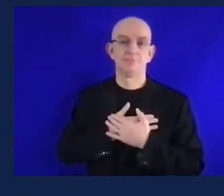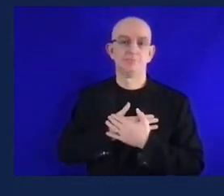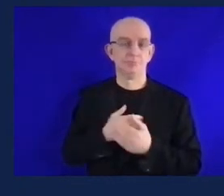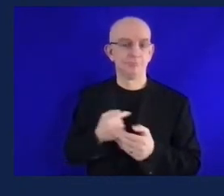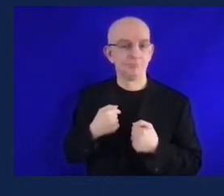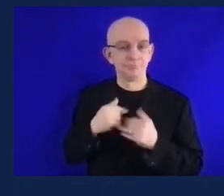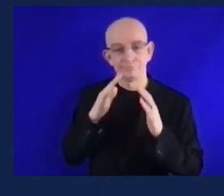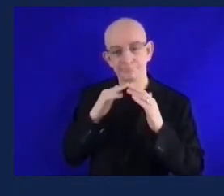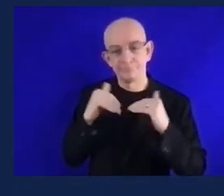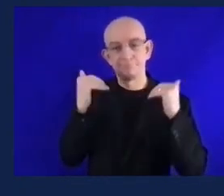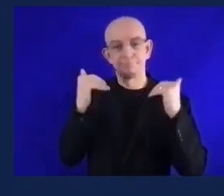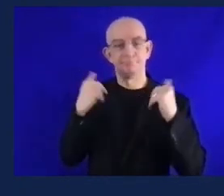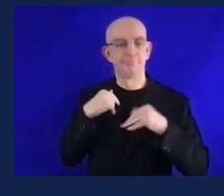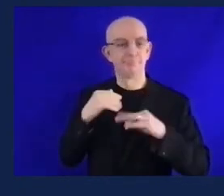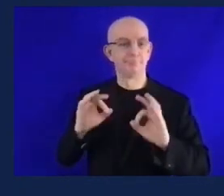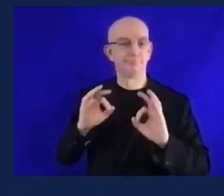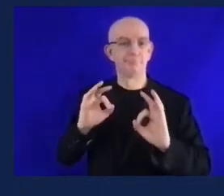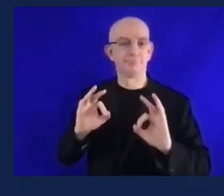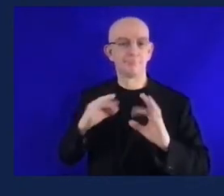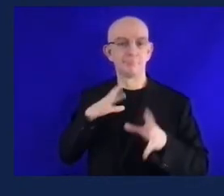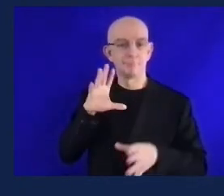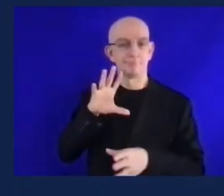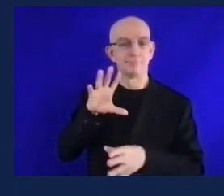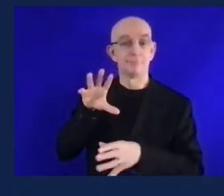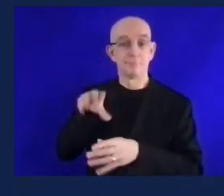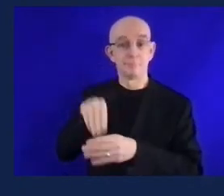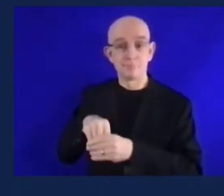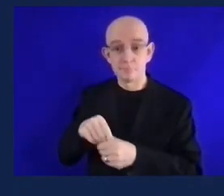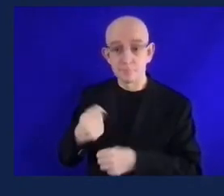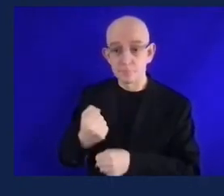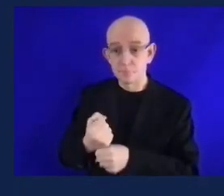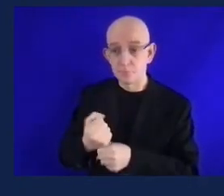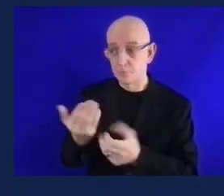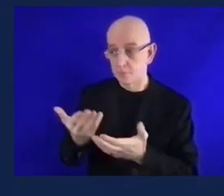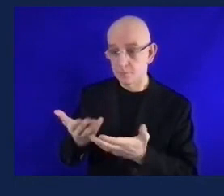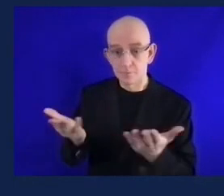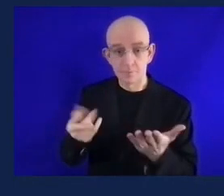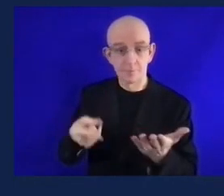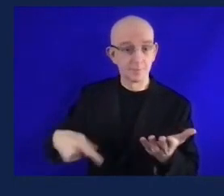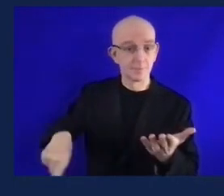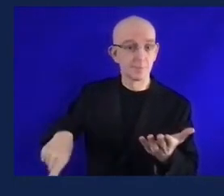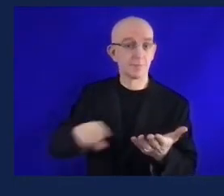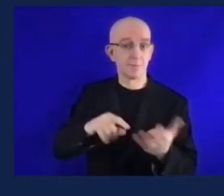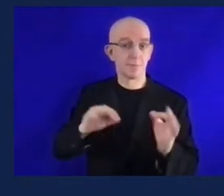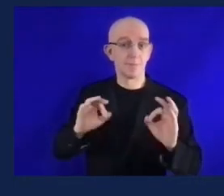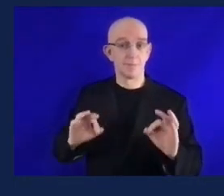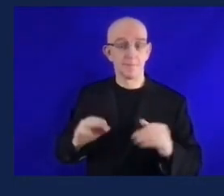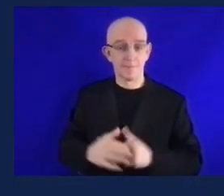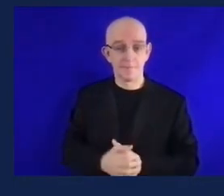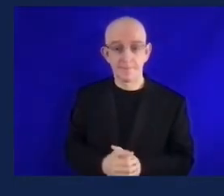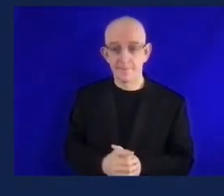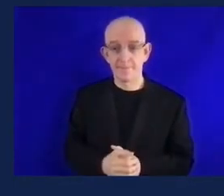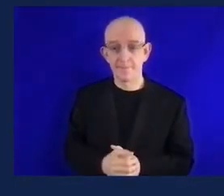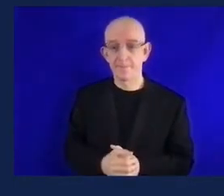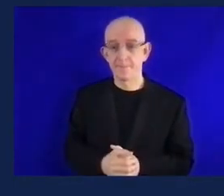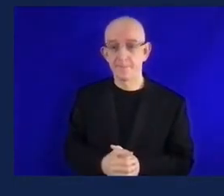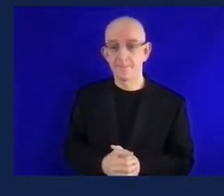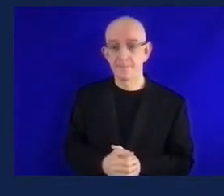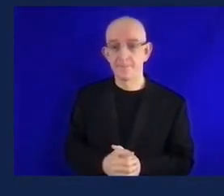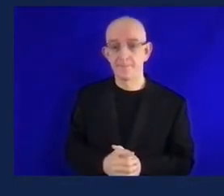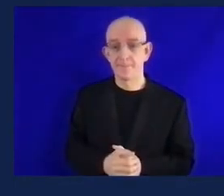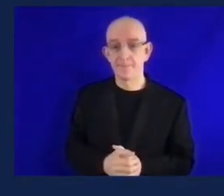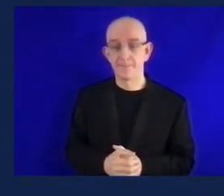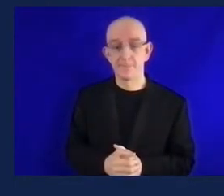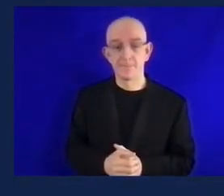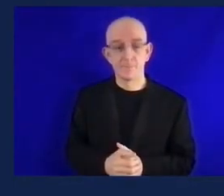and inclusion for disabled people within football across Europe. This really fits my current job